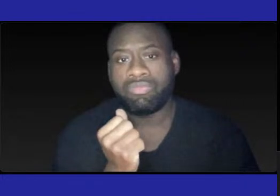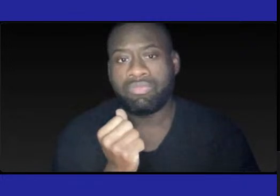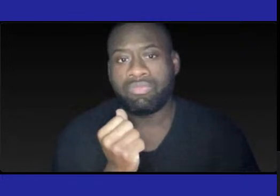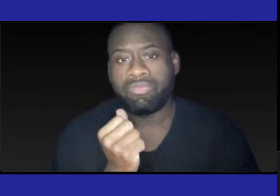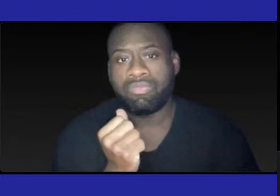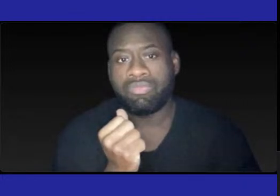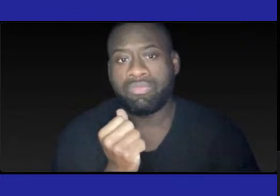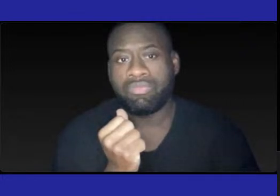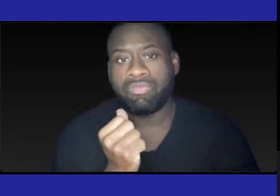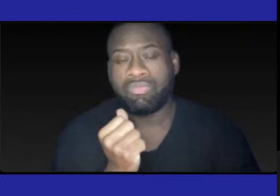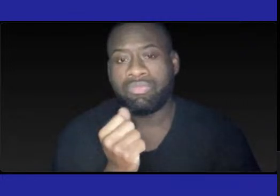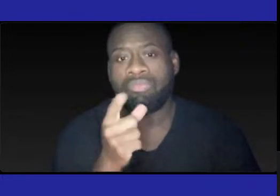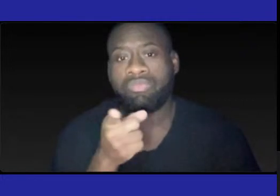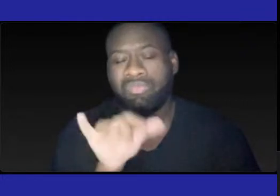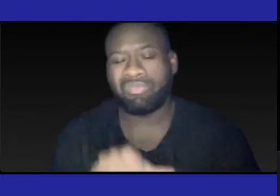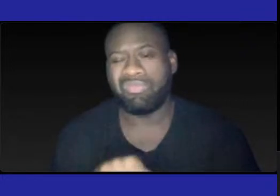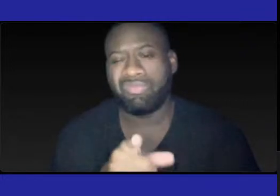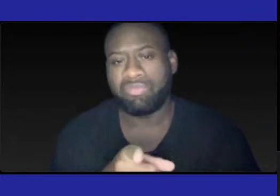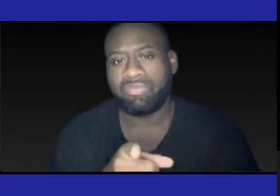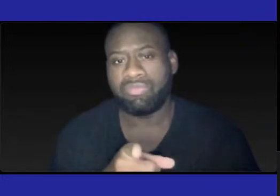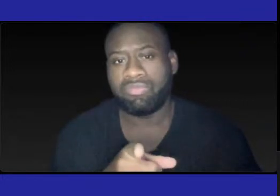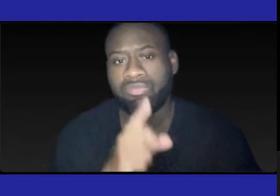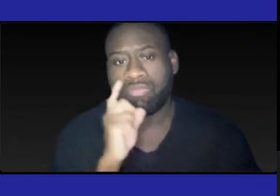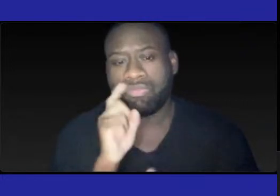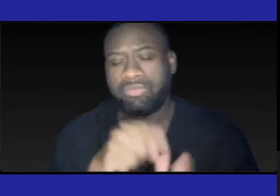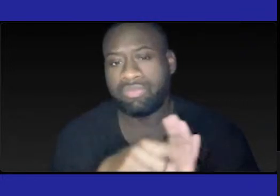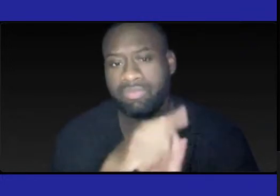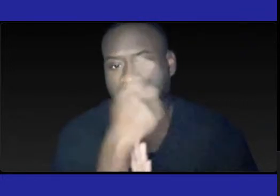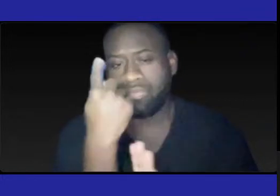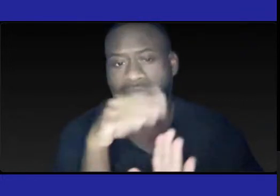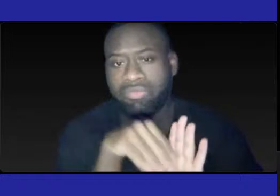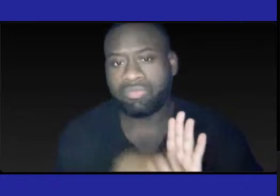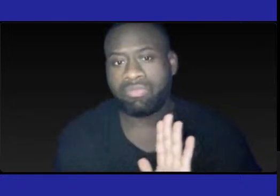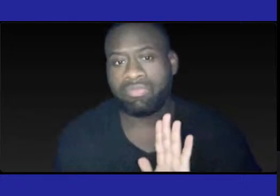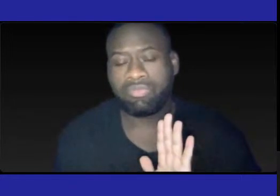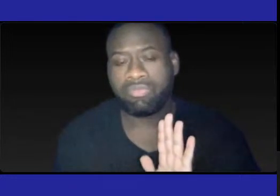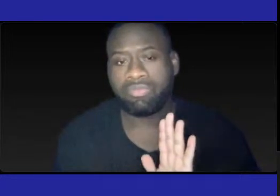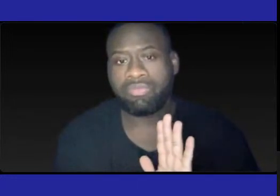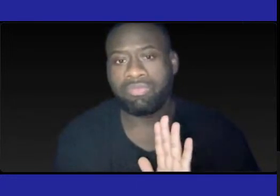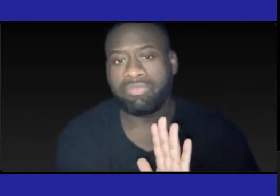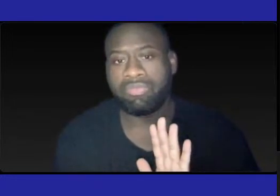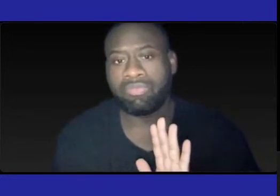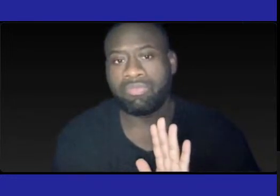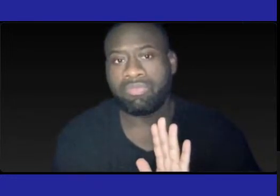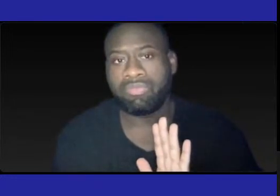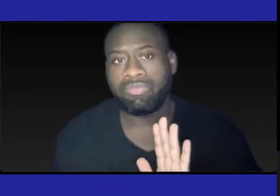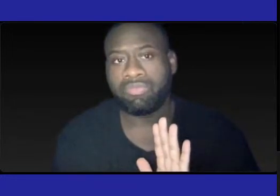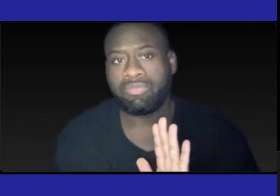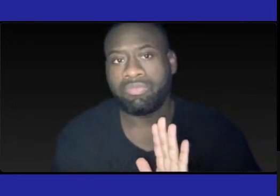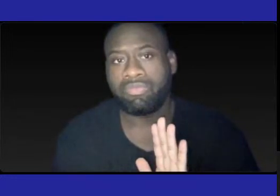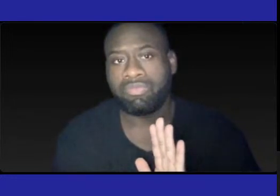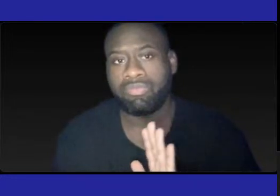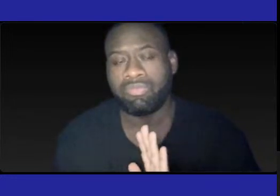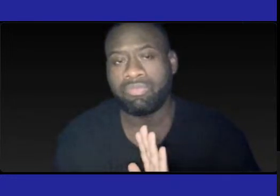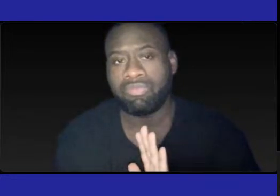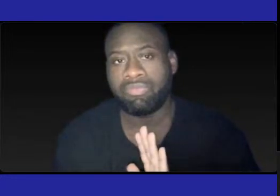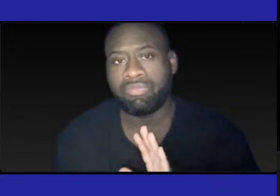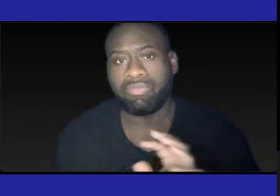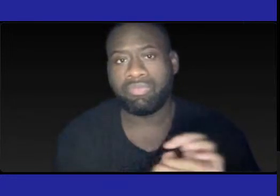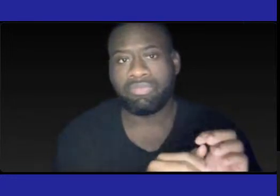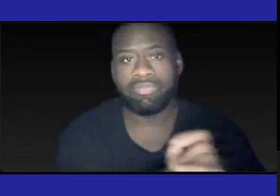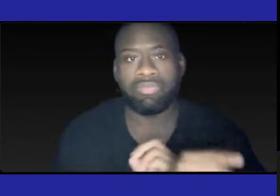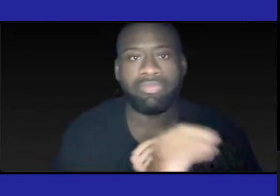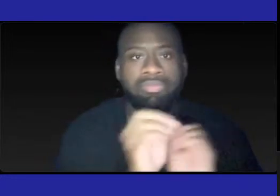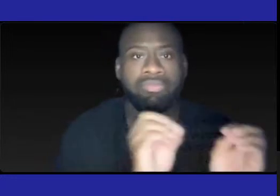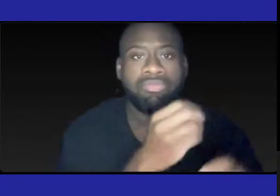it's the, yes, There it's it this is. one. Yeah. So the rate among non-Hispanic Blacks has gone from 61 down